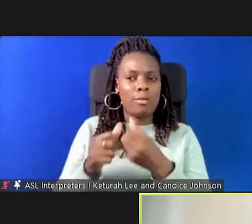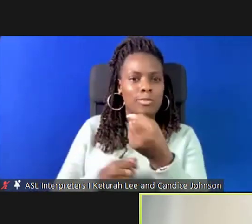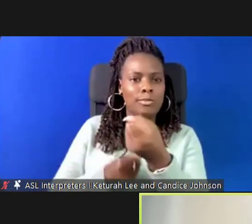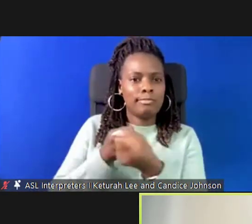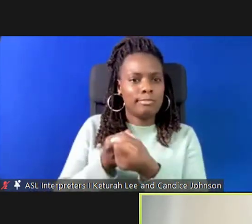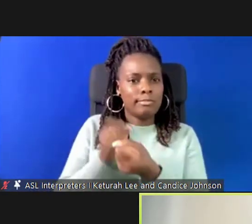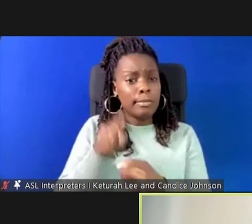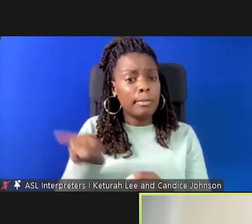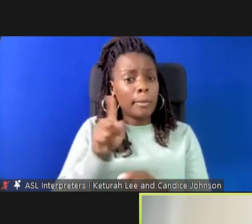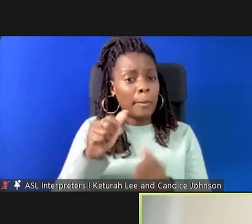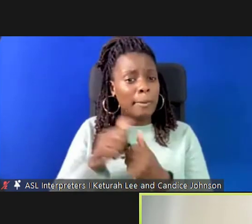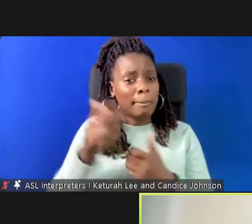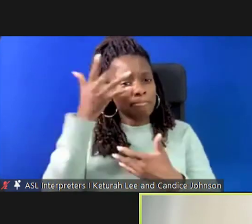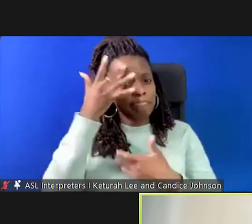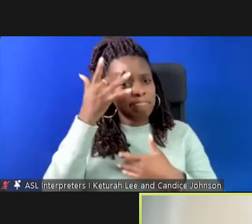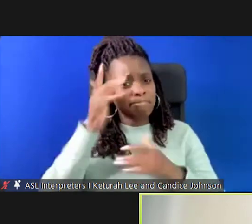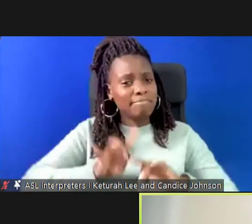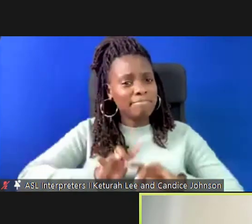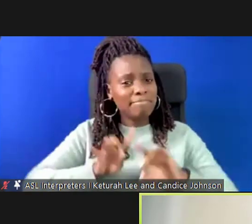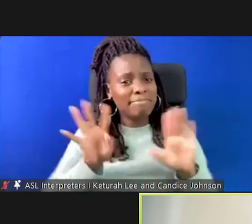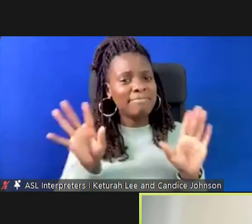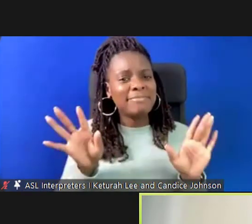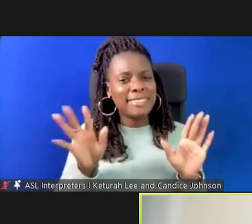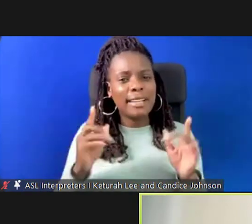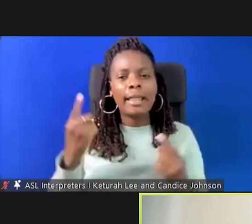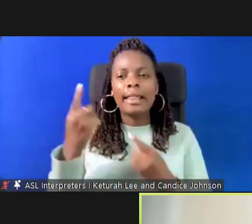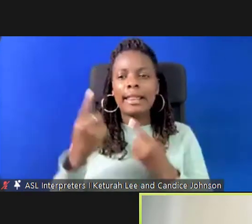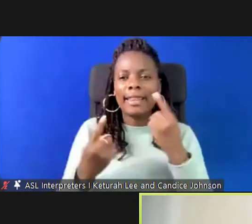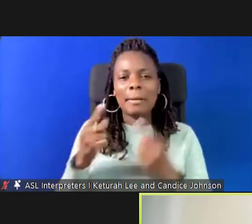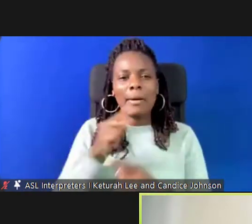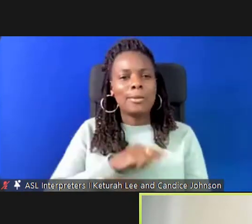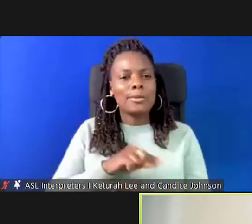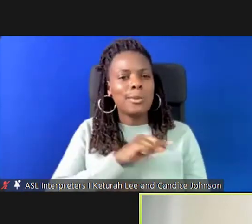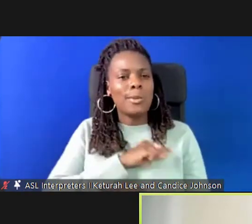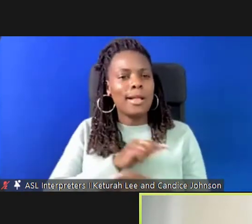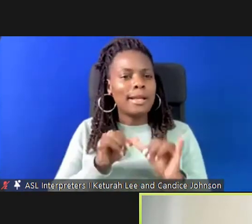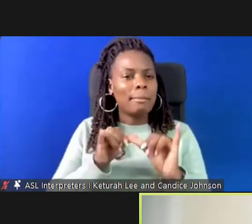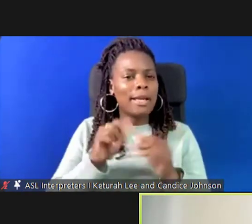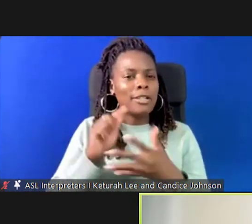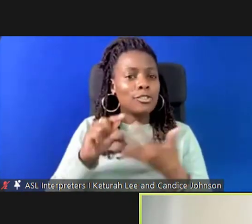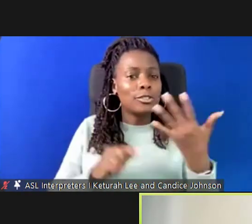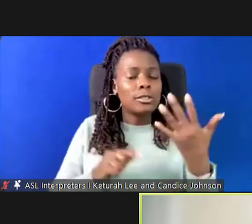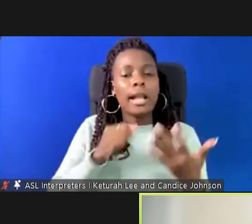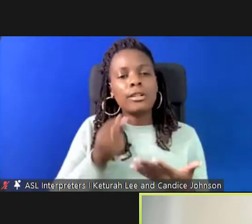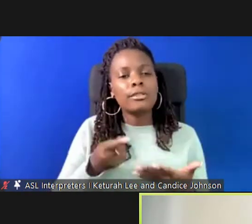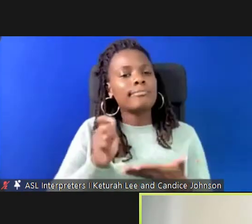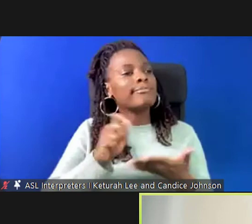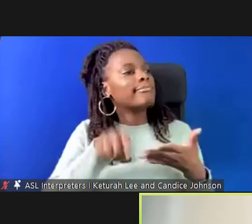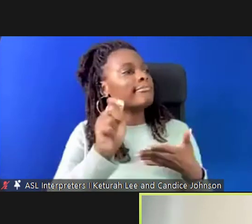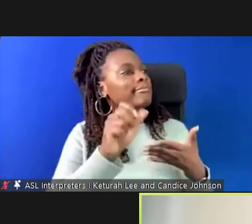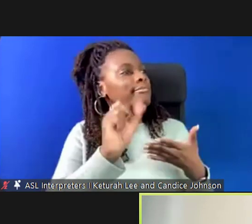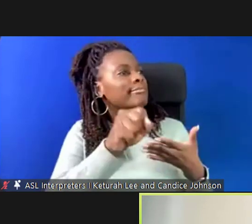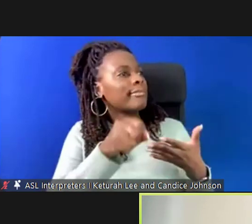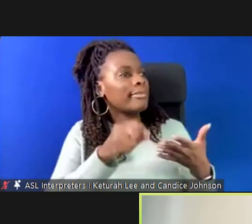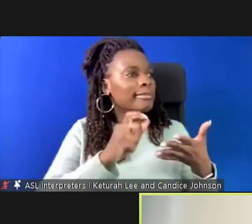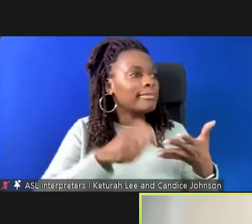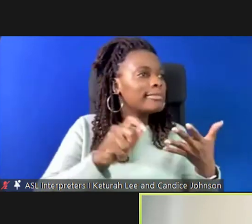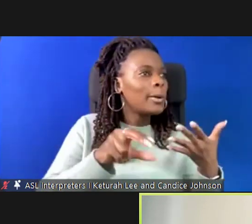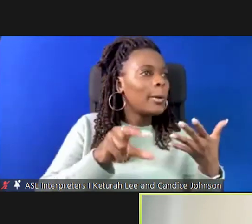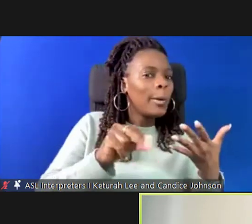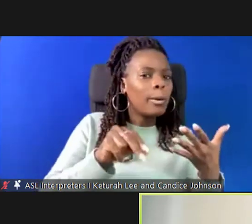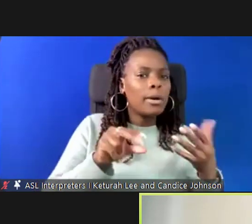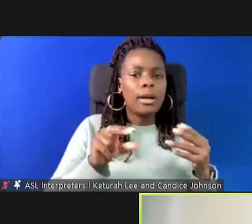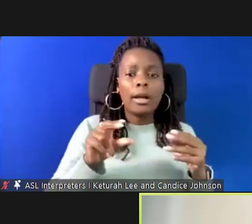illness, then thinking about those quality measures and how we can, again, make them not checkbox measures, but really measures that influence our work